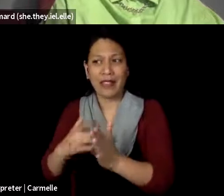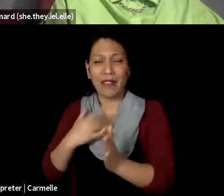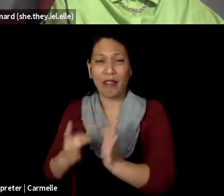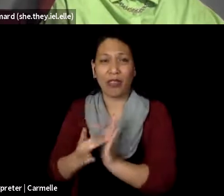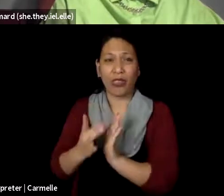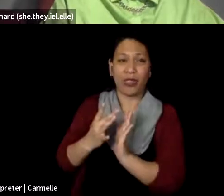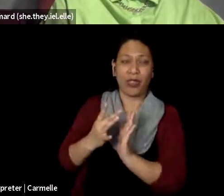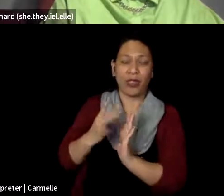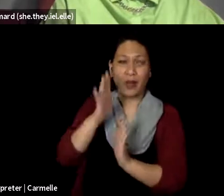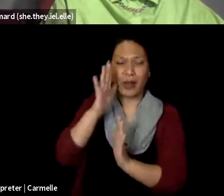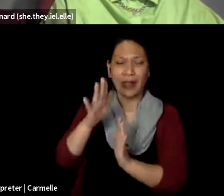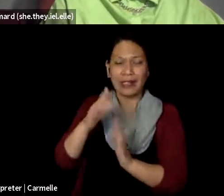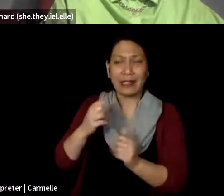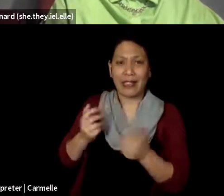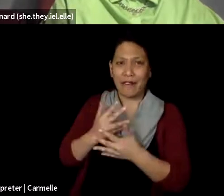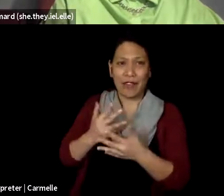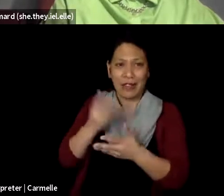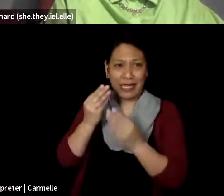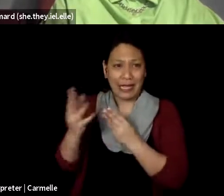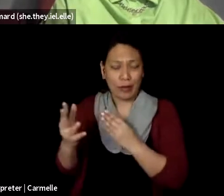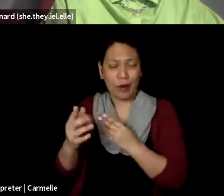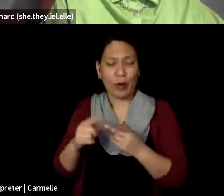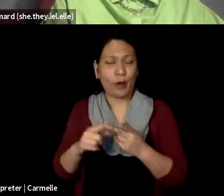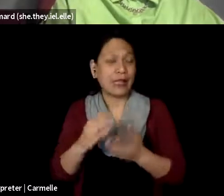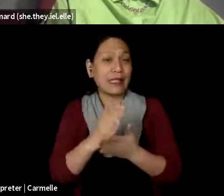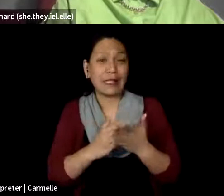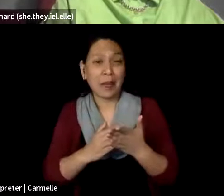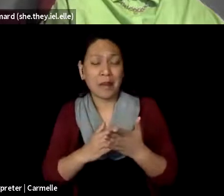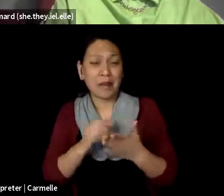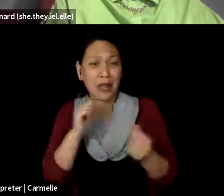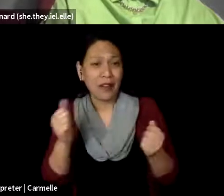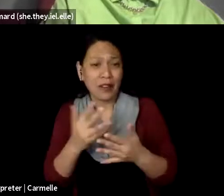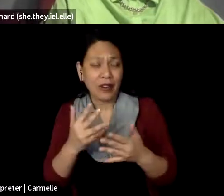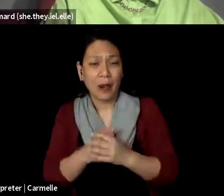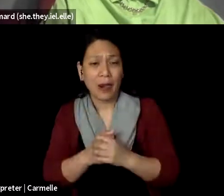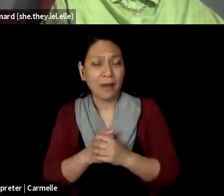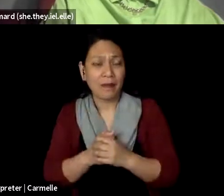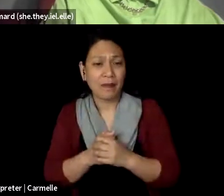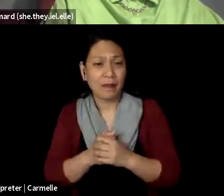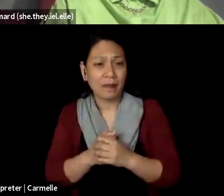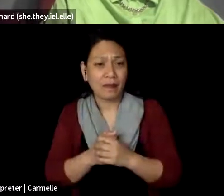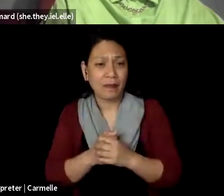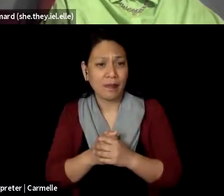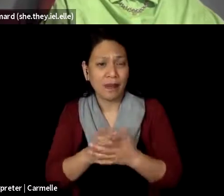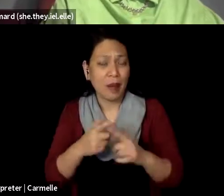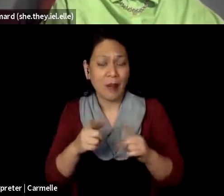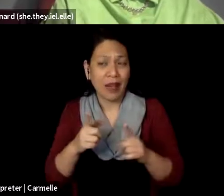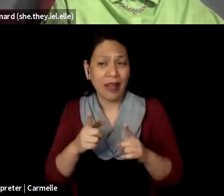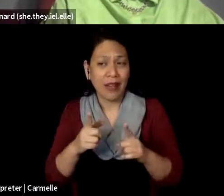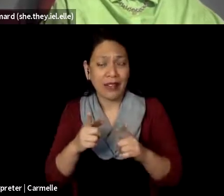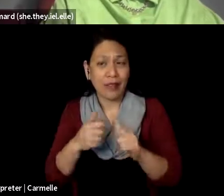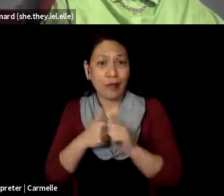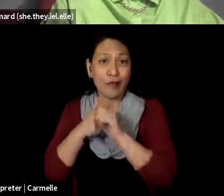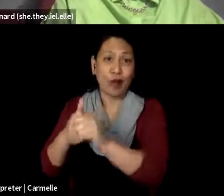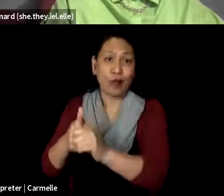And then there's also those who don't fear that at all and are just catering to their white patrons,